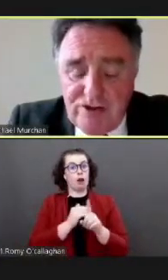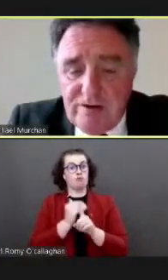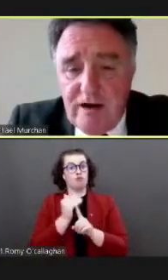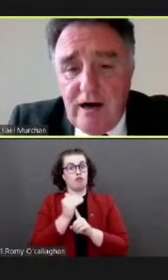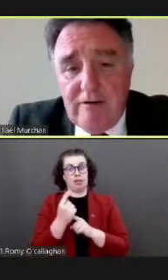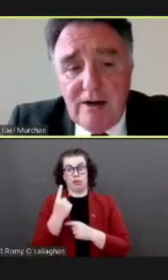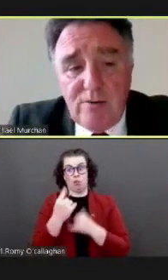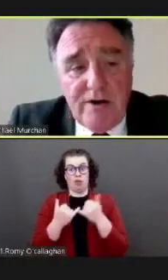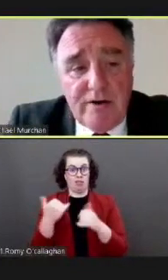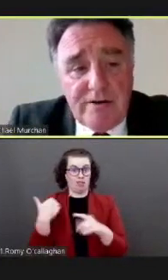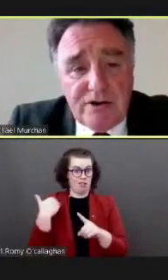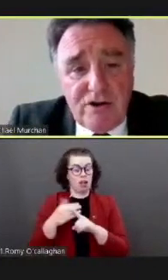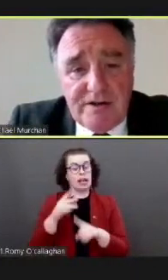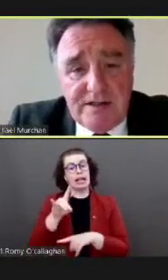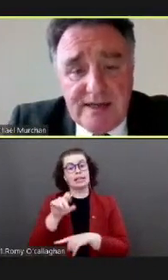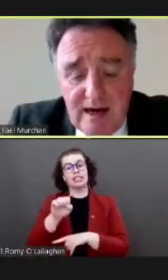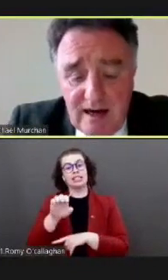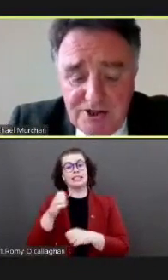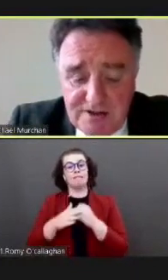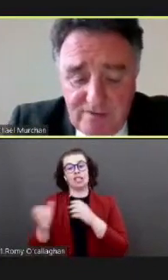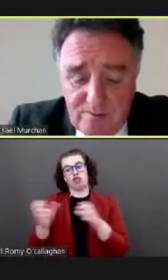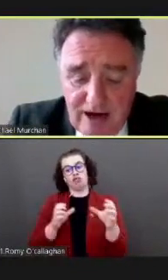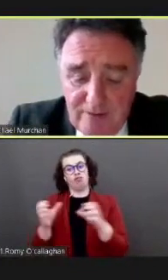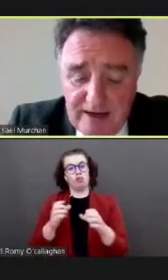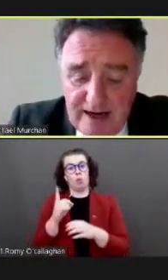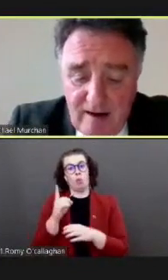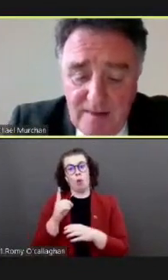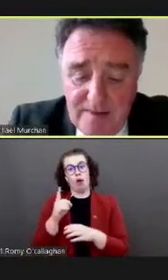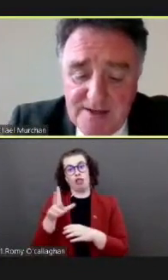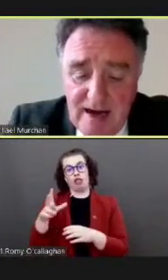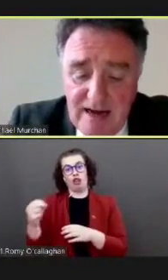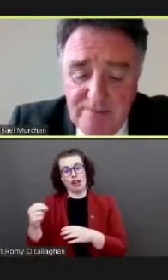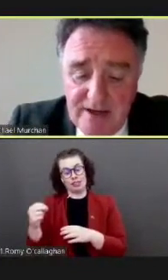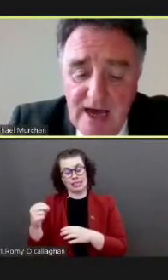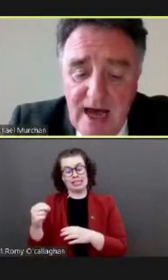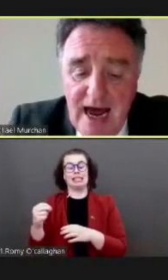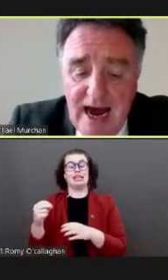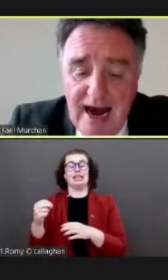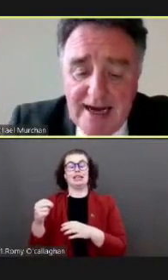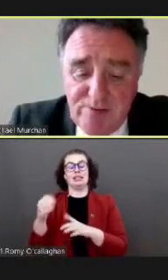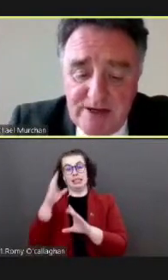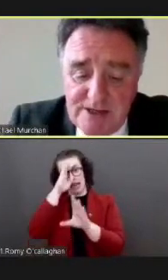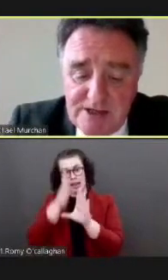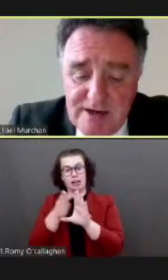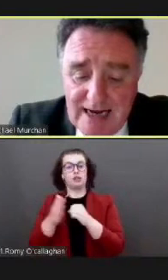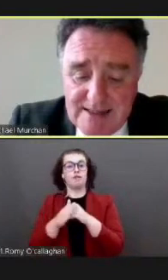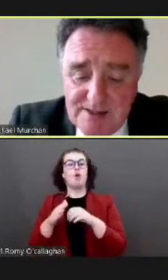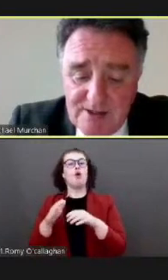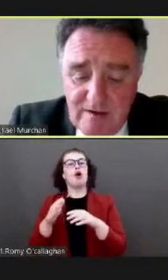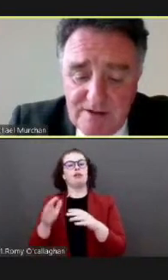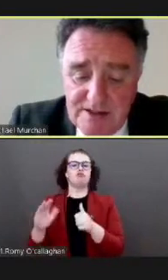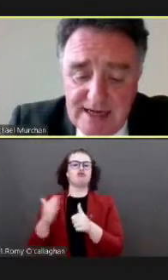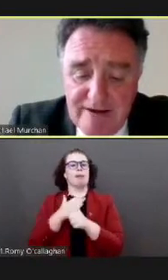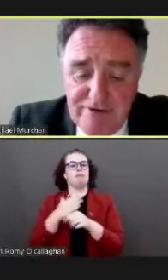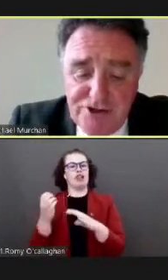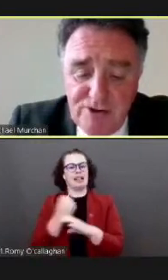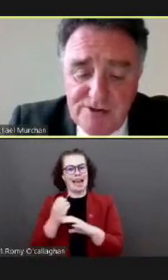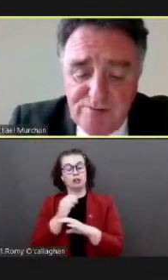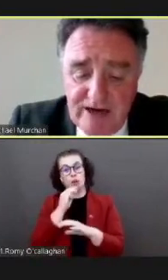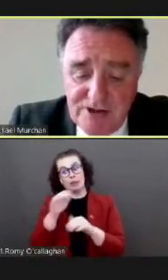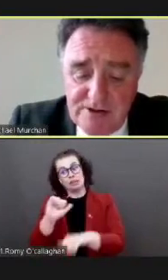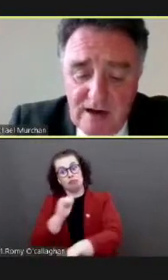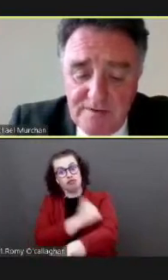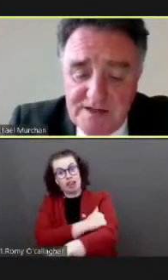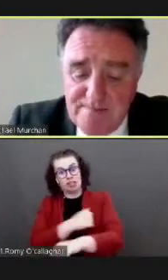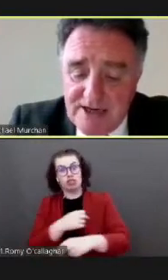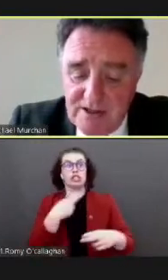have recruited around 130 psychologists for primary care, and these are helping ex-prisoners to access services and